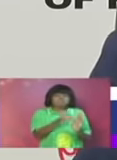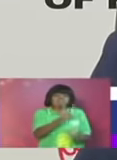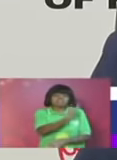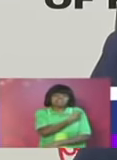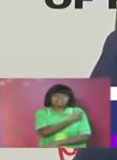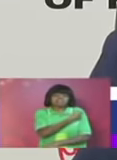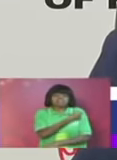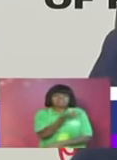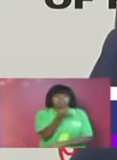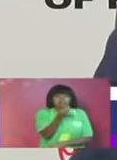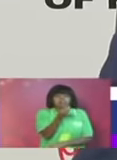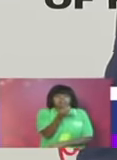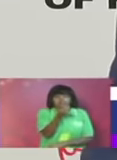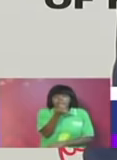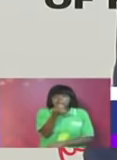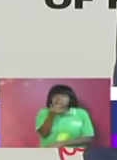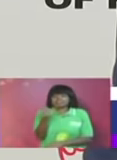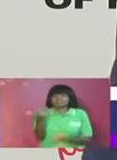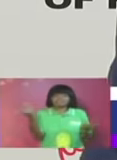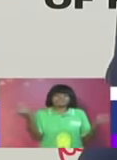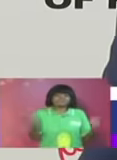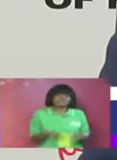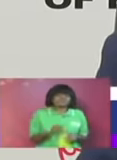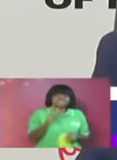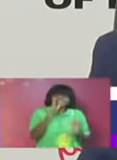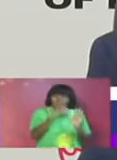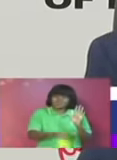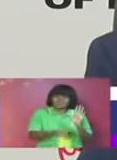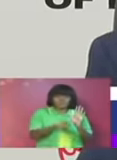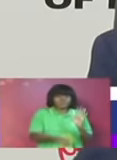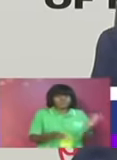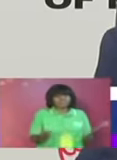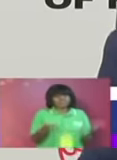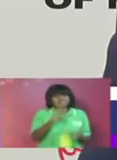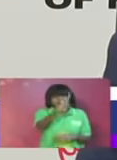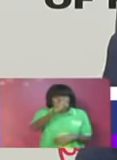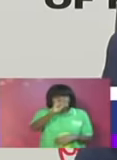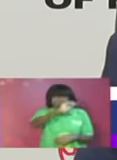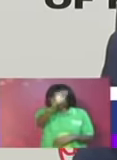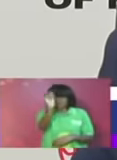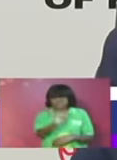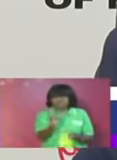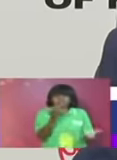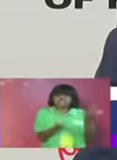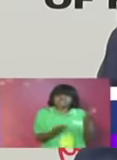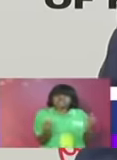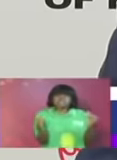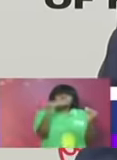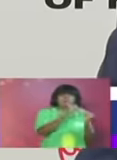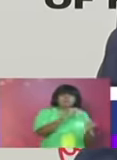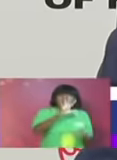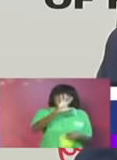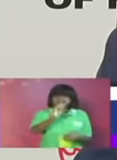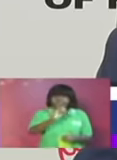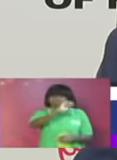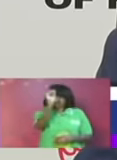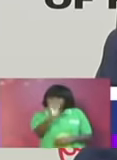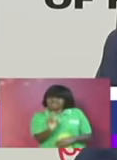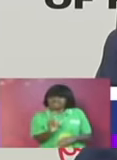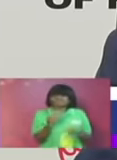precipitously, from as low as 20% to maybe as high as maybe 50%. But it does not match